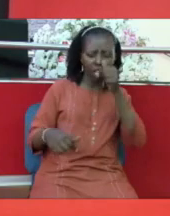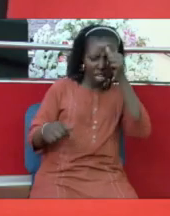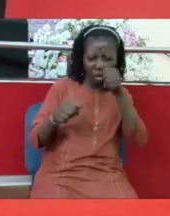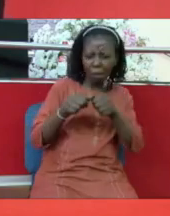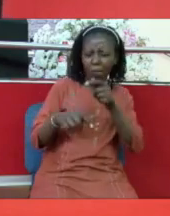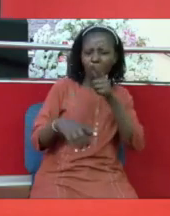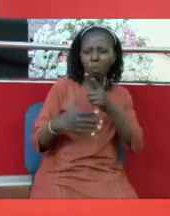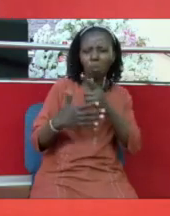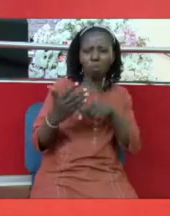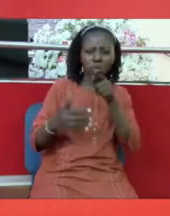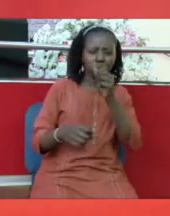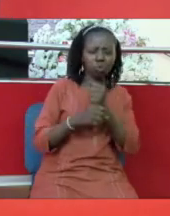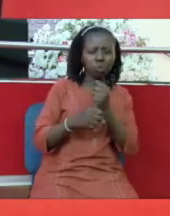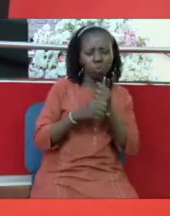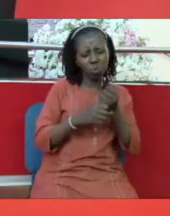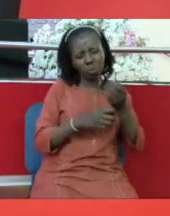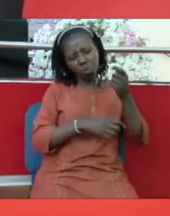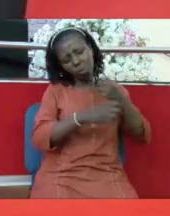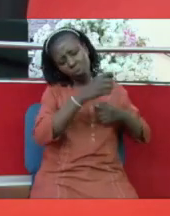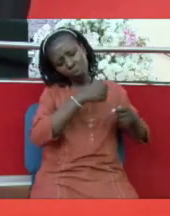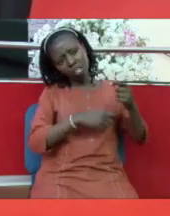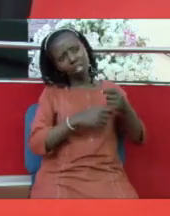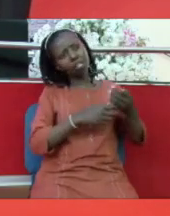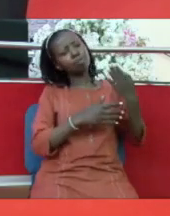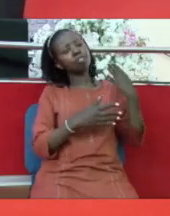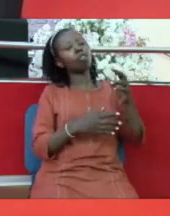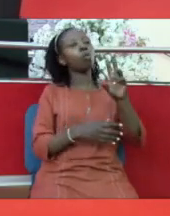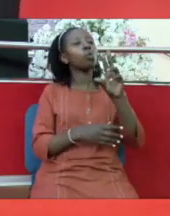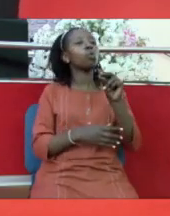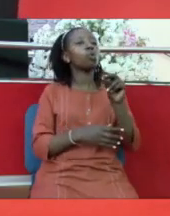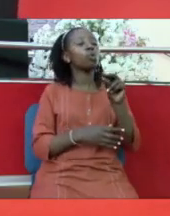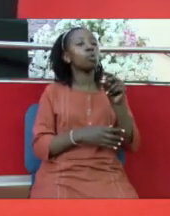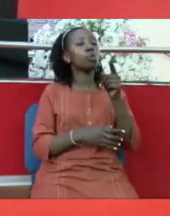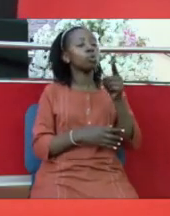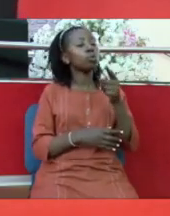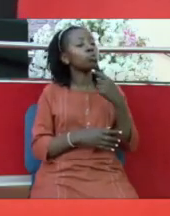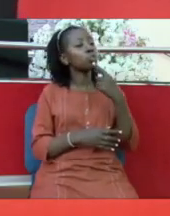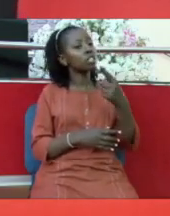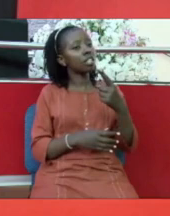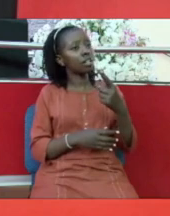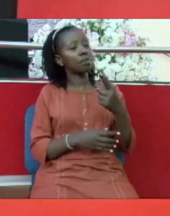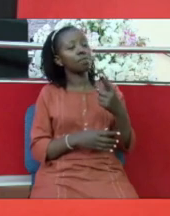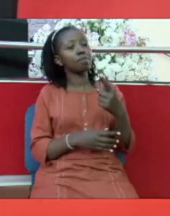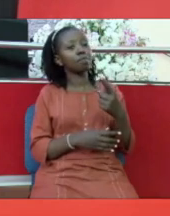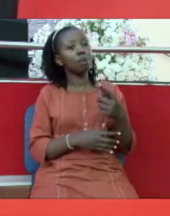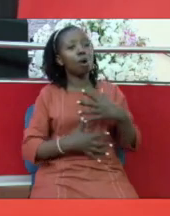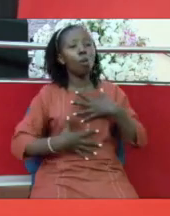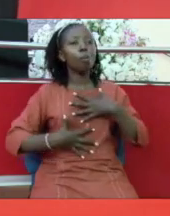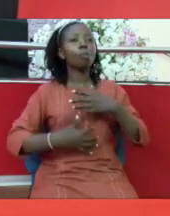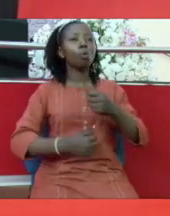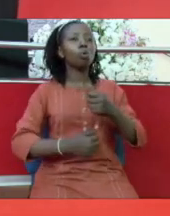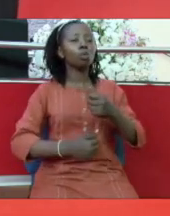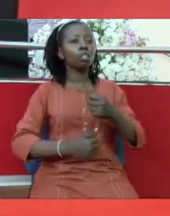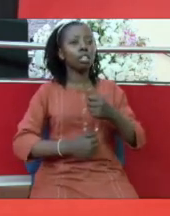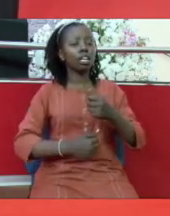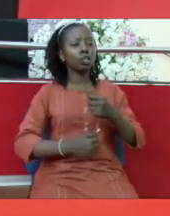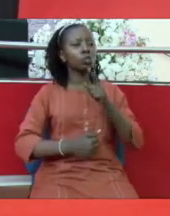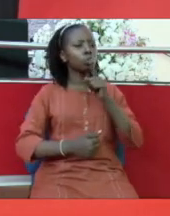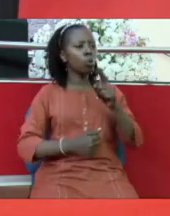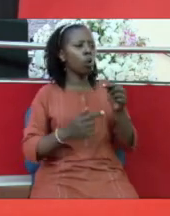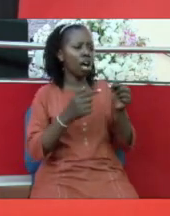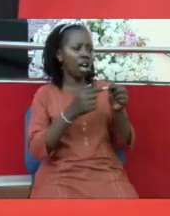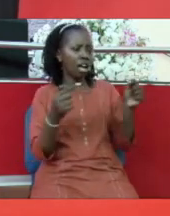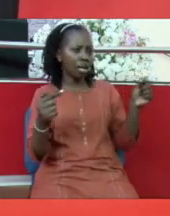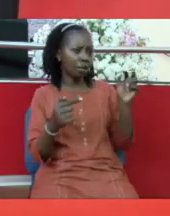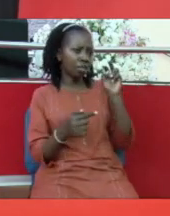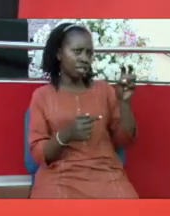years ago." Adui akija na kukumbusha kumbuka ulipofanya. You just put your chest out. Huo unatoa tu kifua. And he can see the